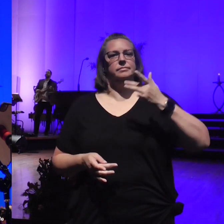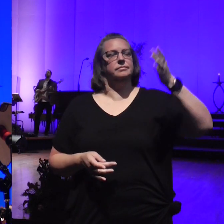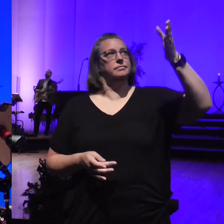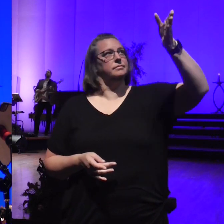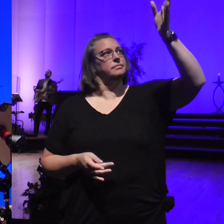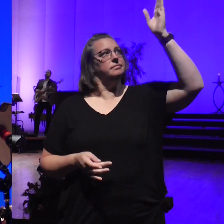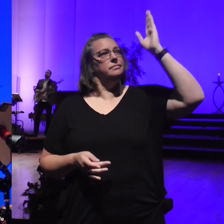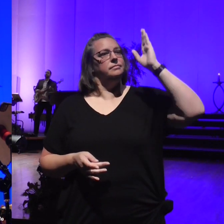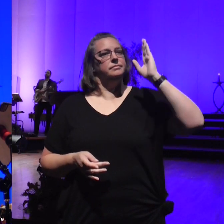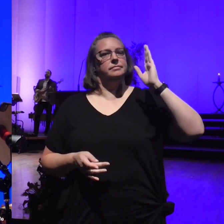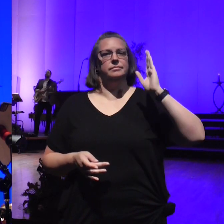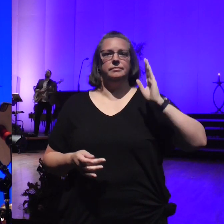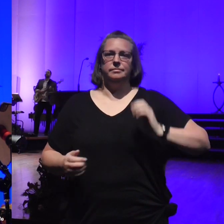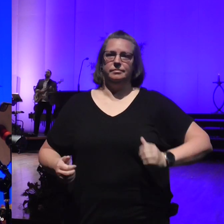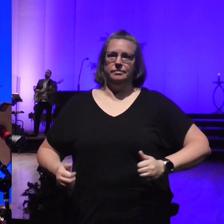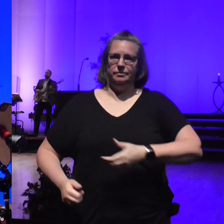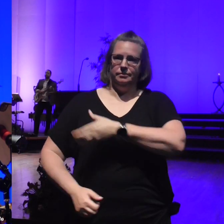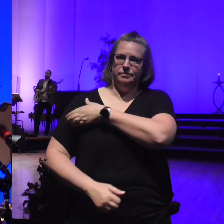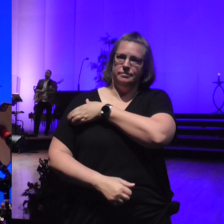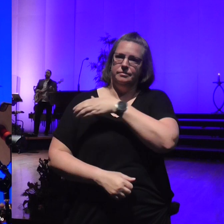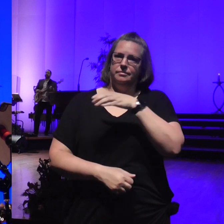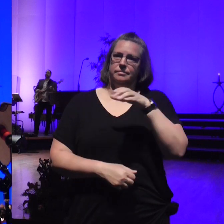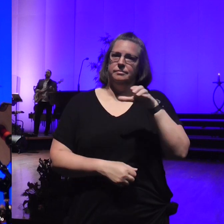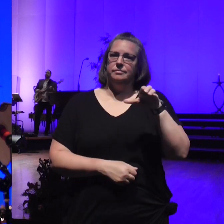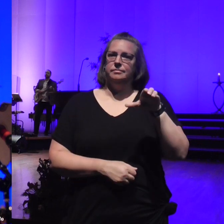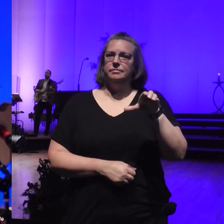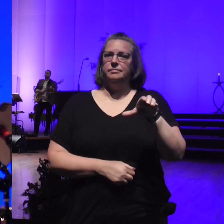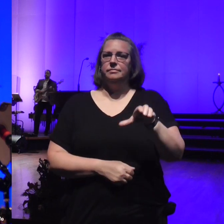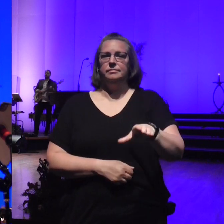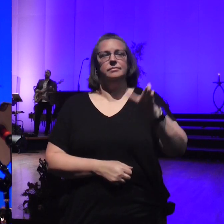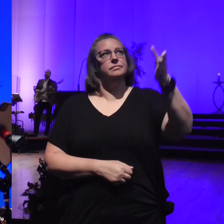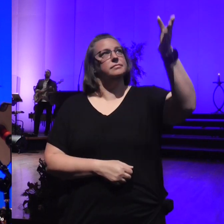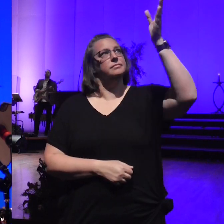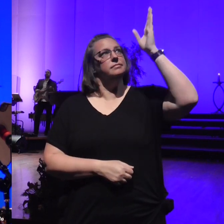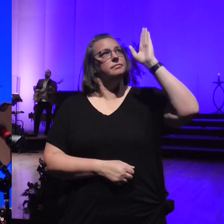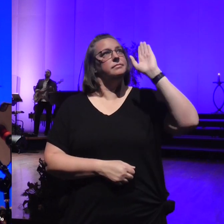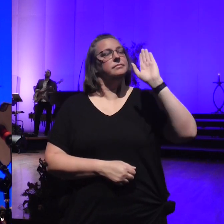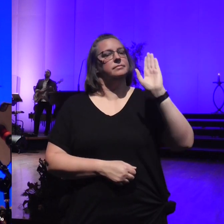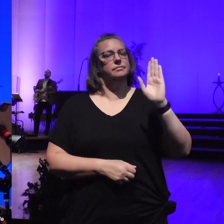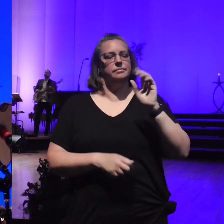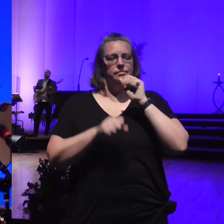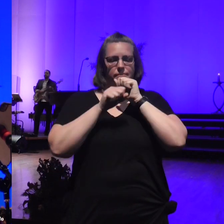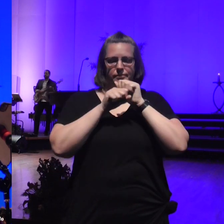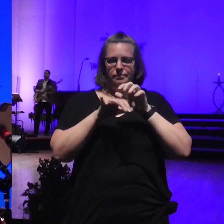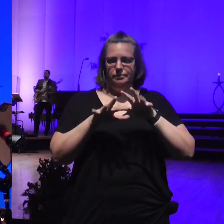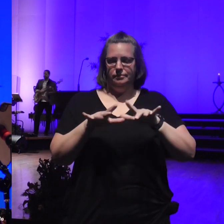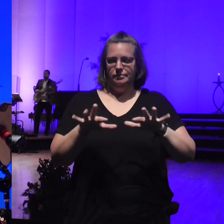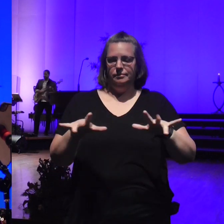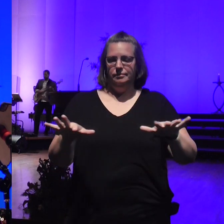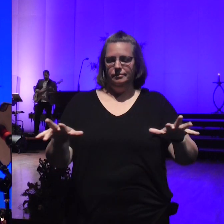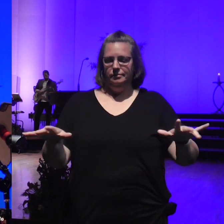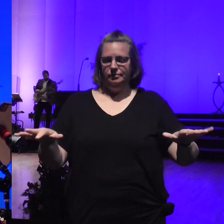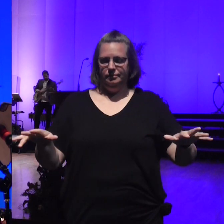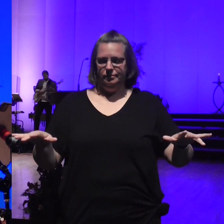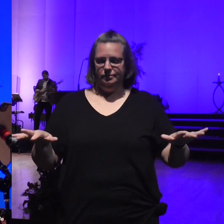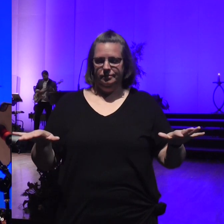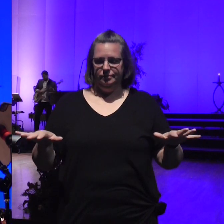can feel the mighty power and the